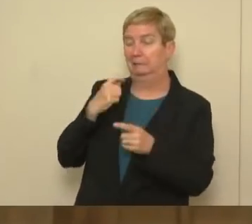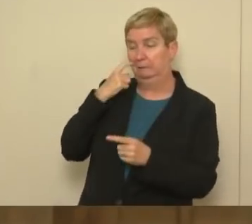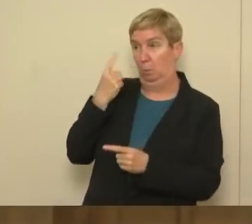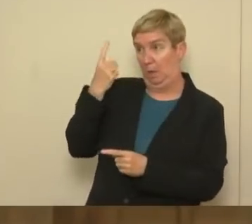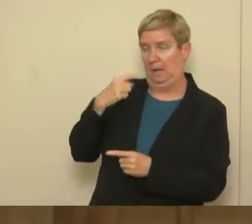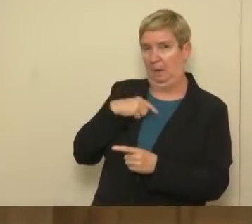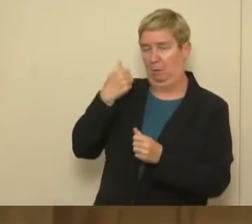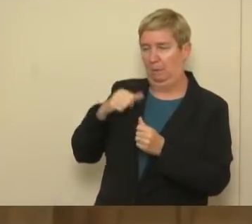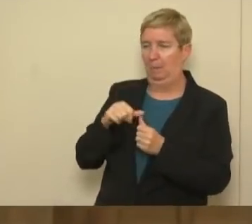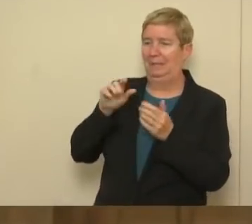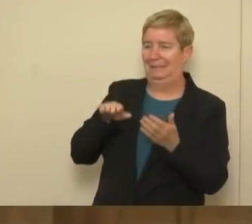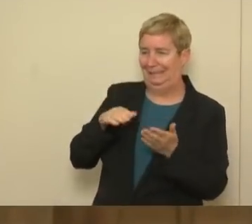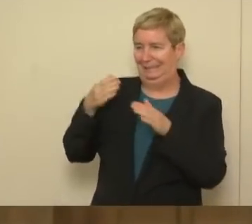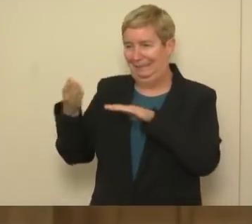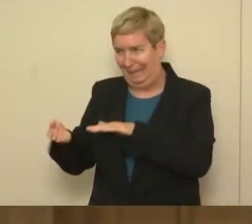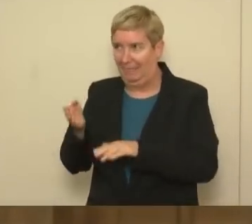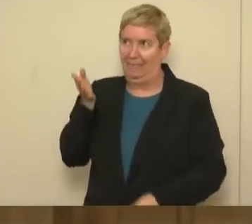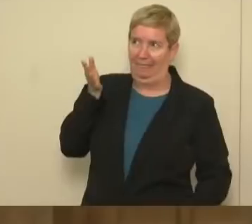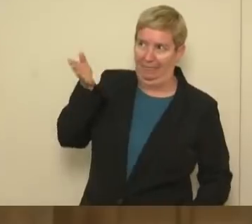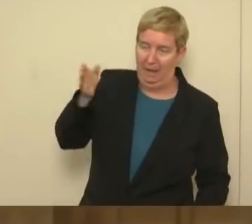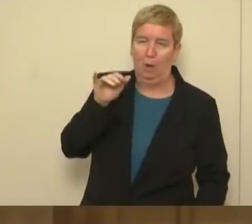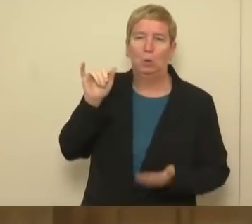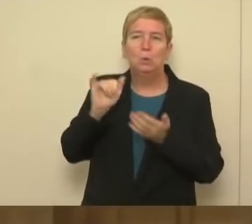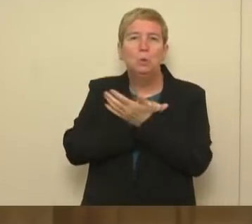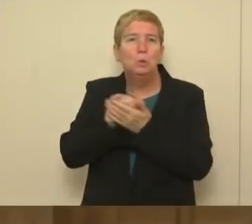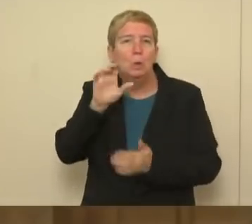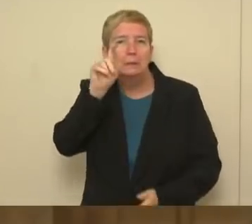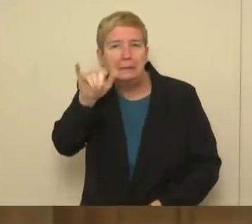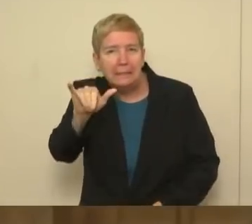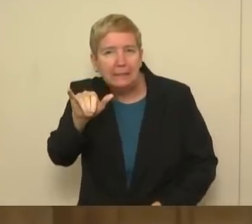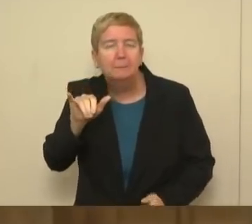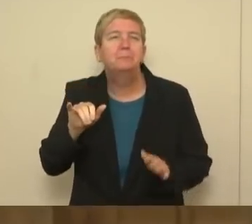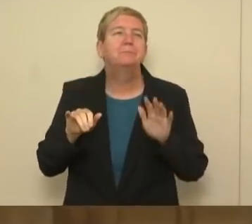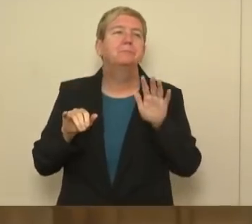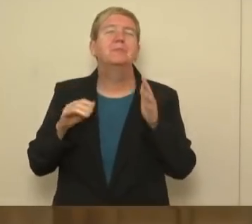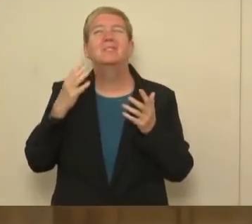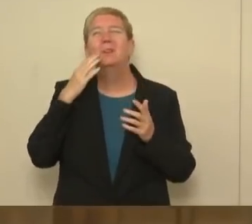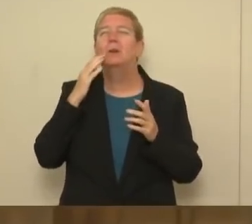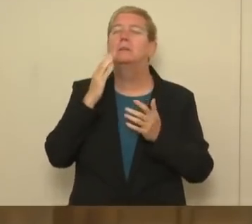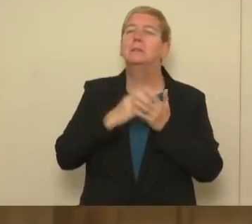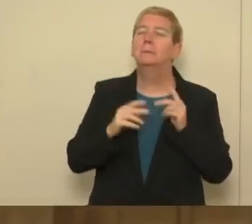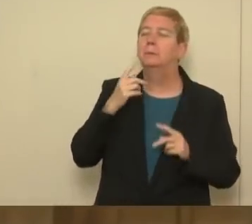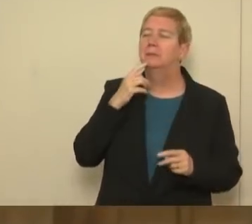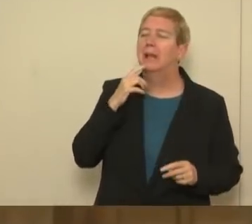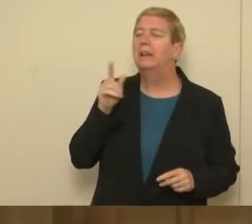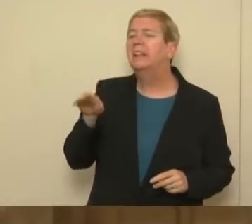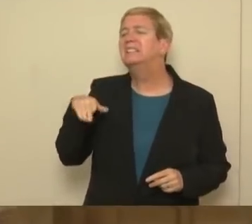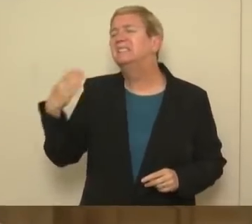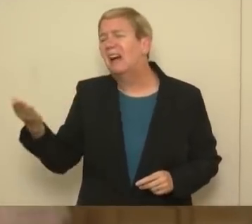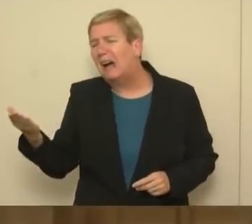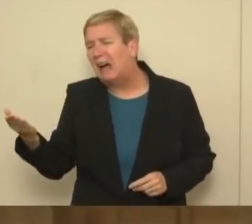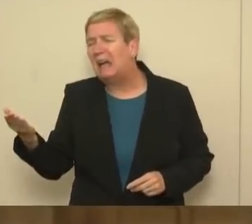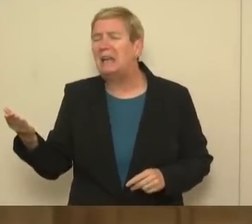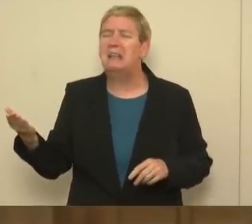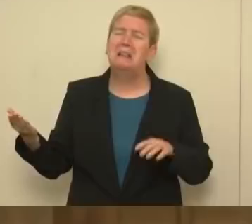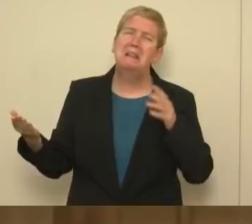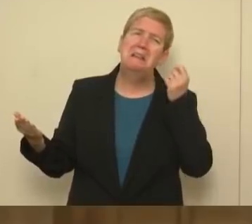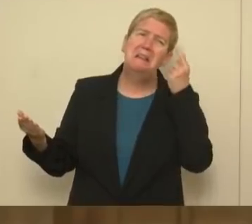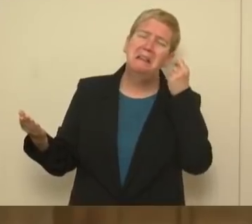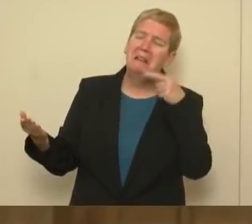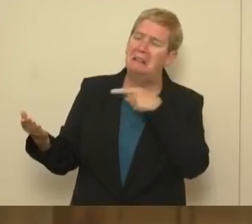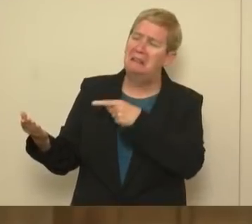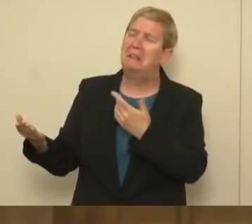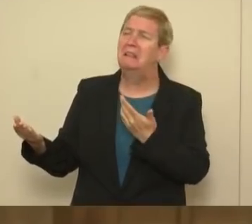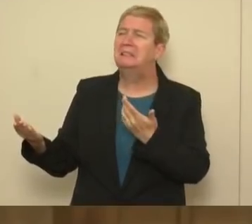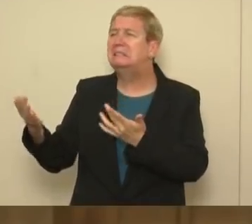you remember, there was a contention that people really aren't dying of COVID. Really, they really died of something else, but